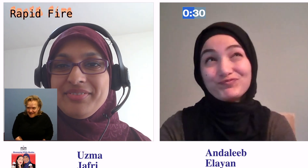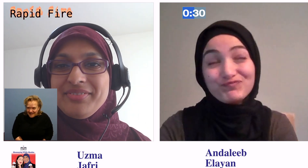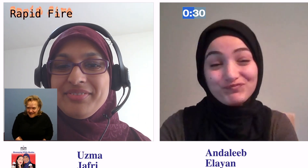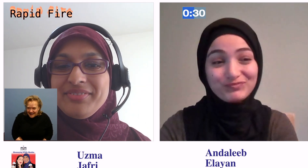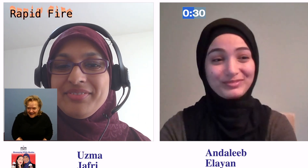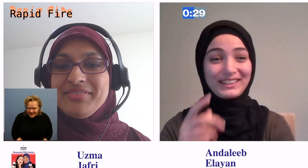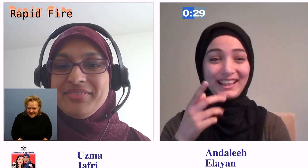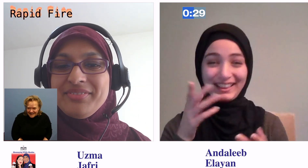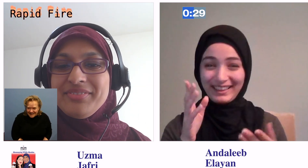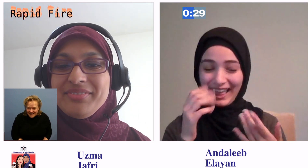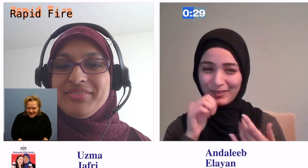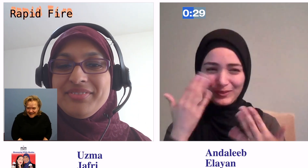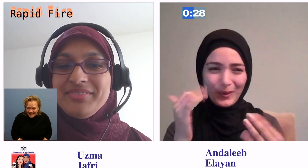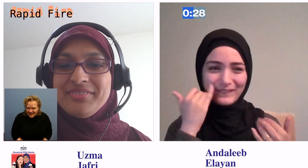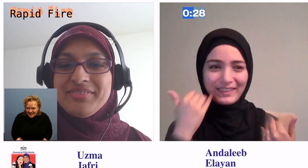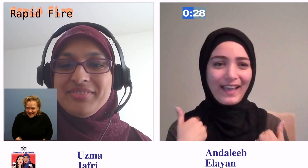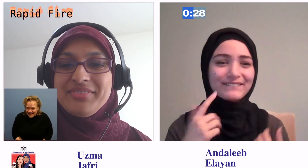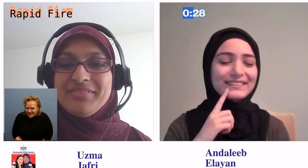Huh?